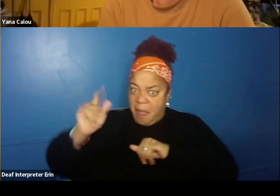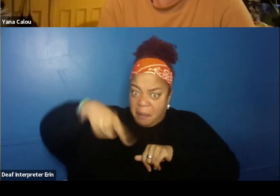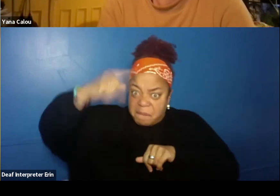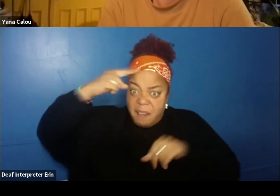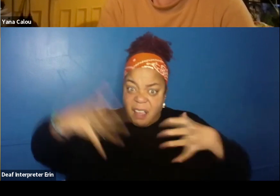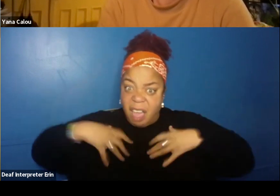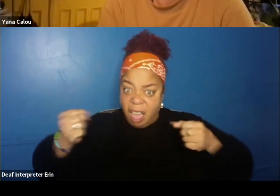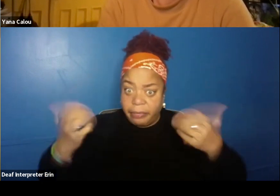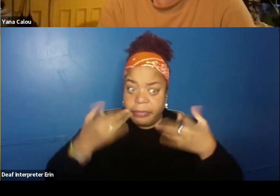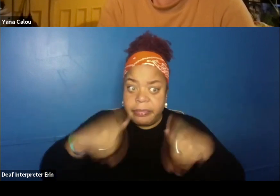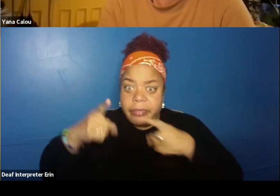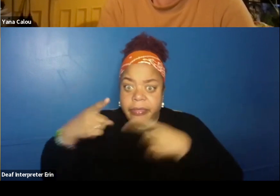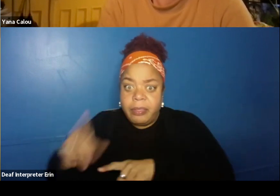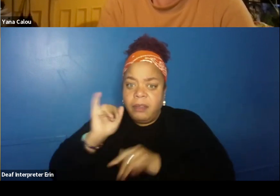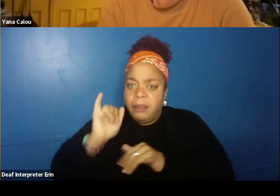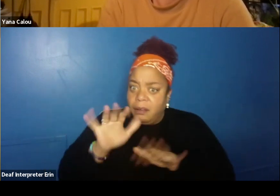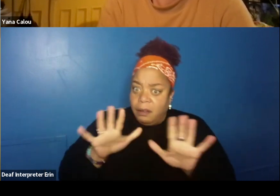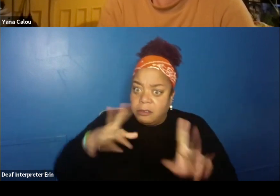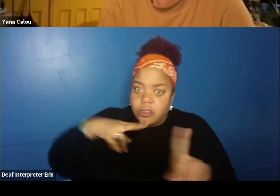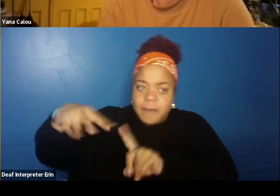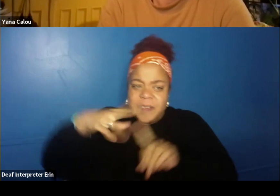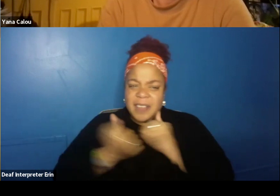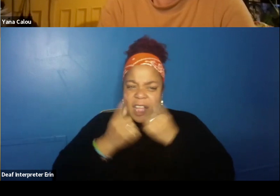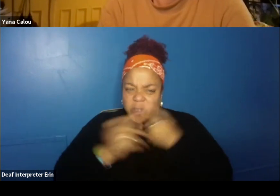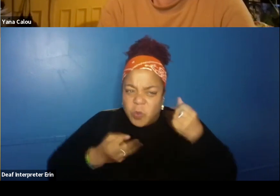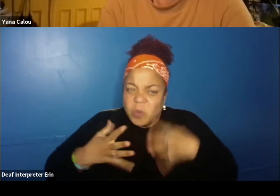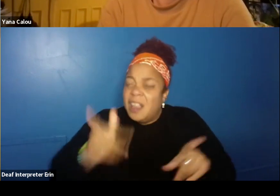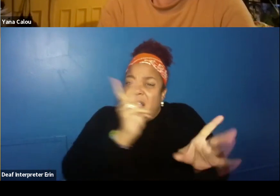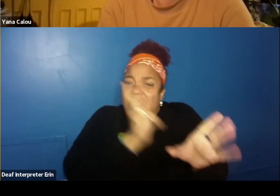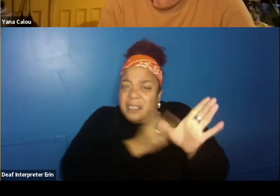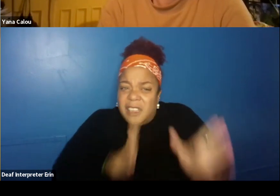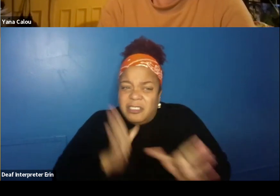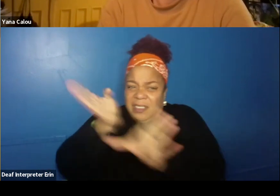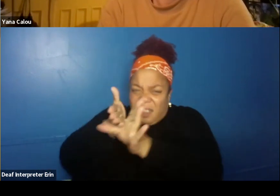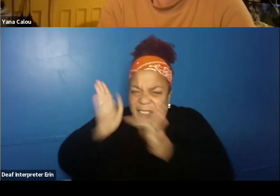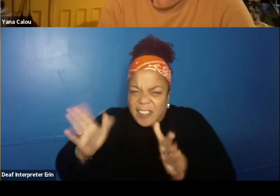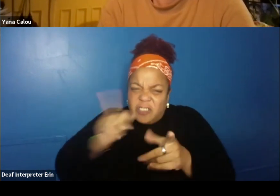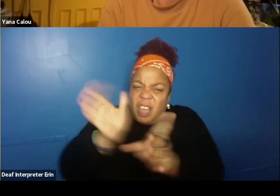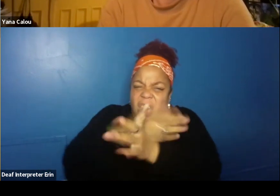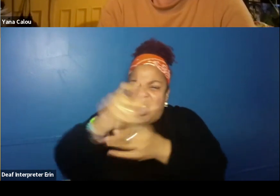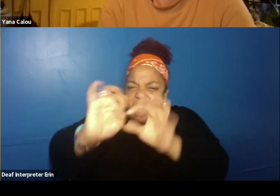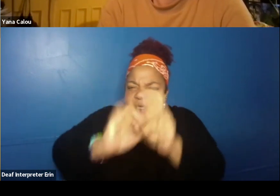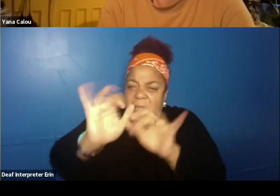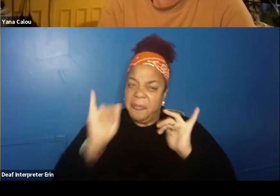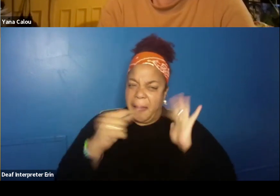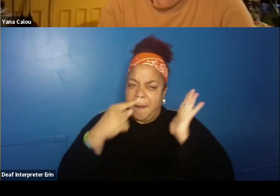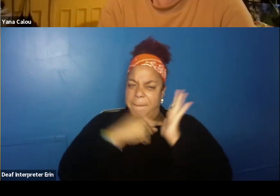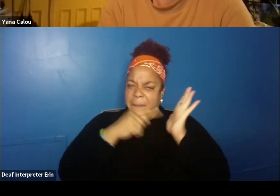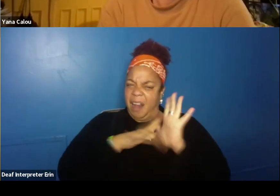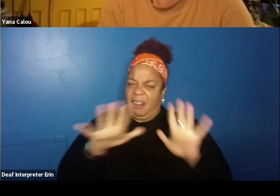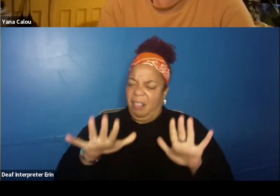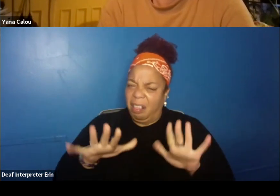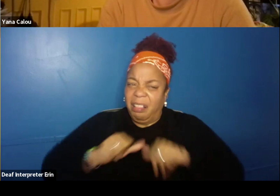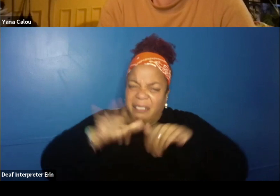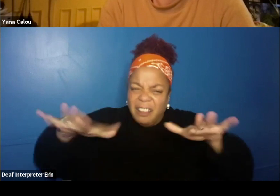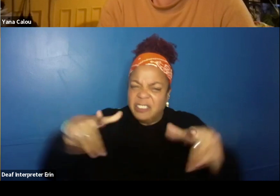Psychiatry and psychology have wielded the medical model to spread the myth that the natural diversity of our minds and bodies are